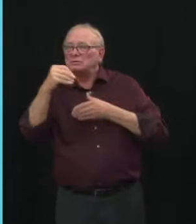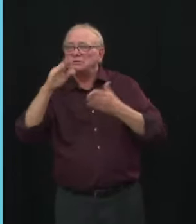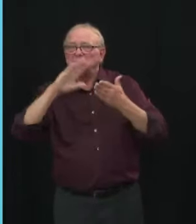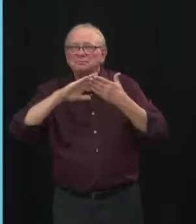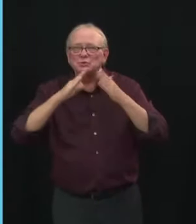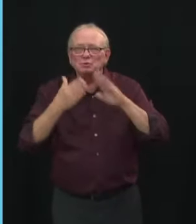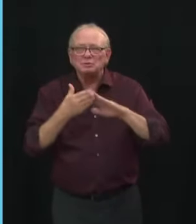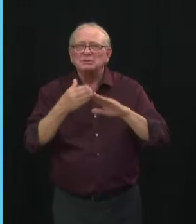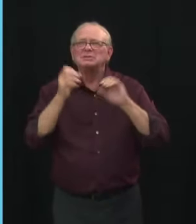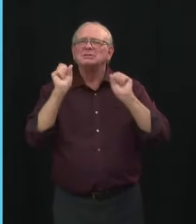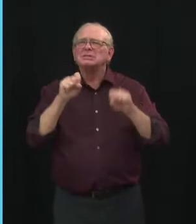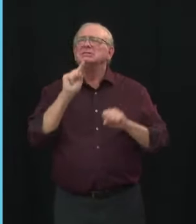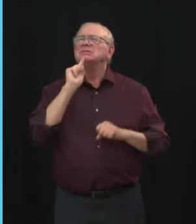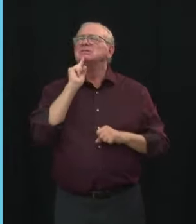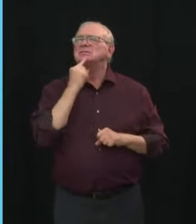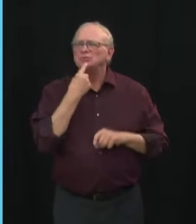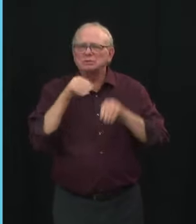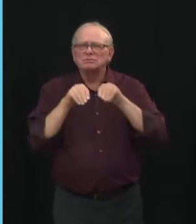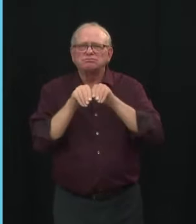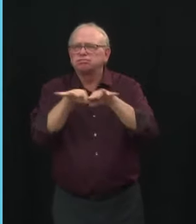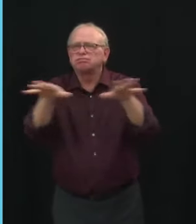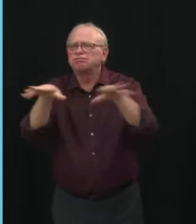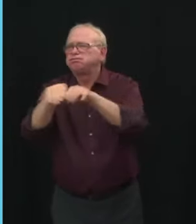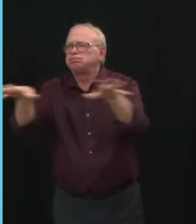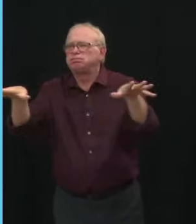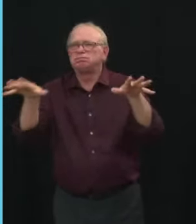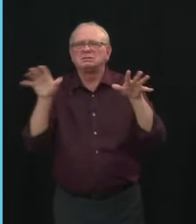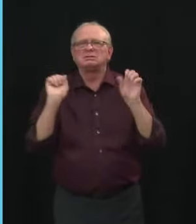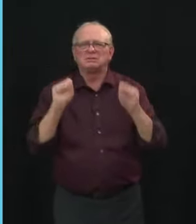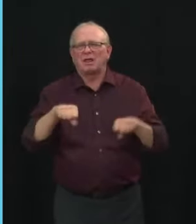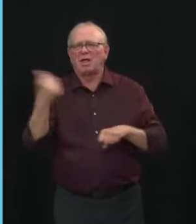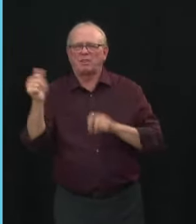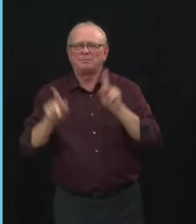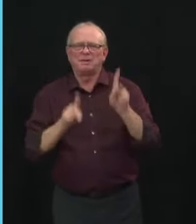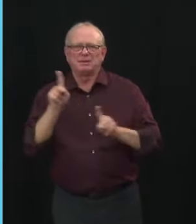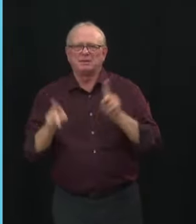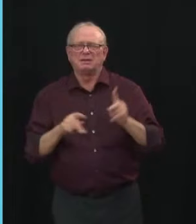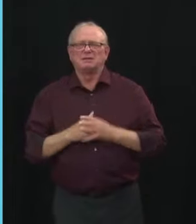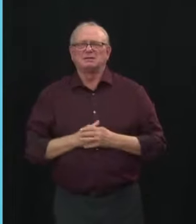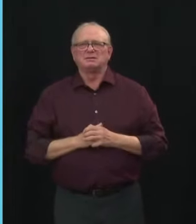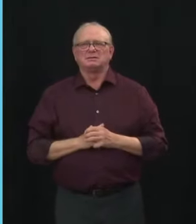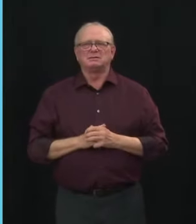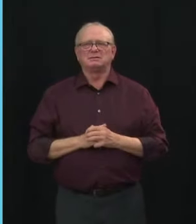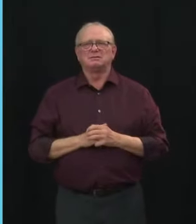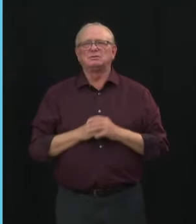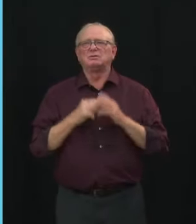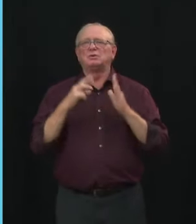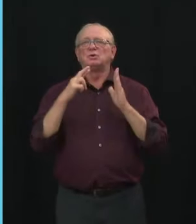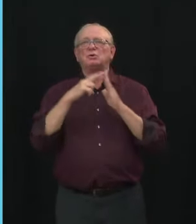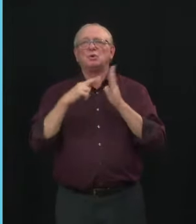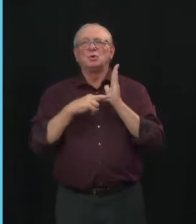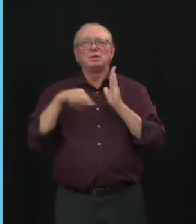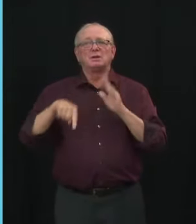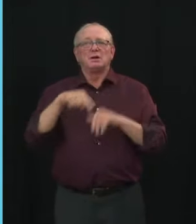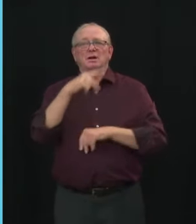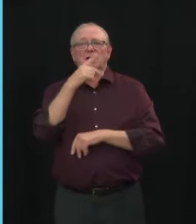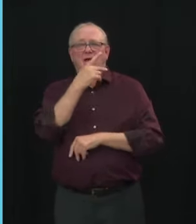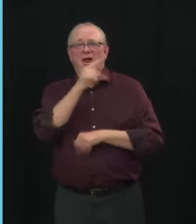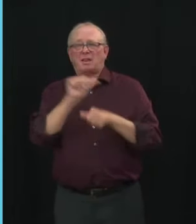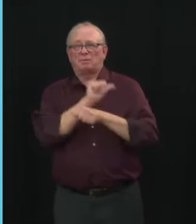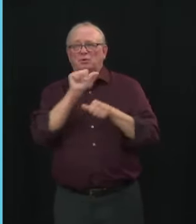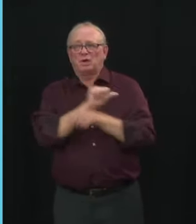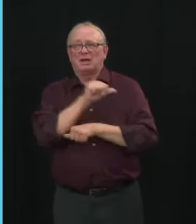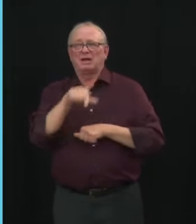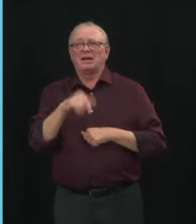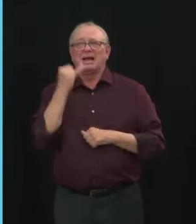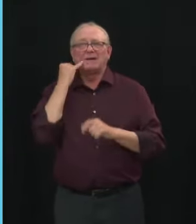you. The rules for isolation in our province remain the same. If you test positive or have symptoms of COVID-19,